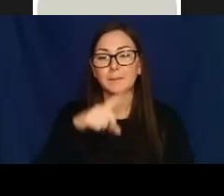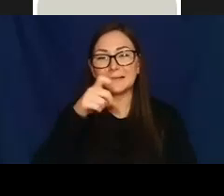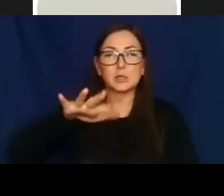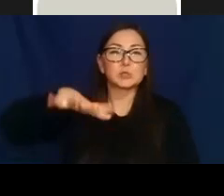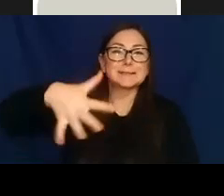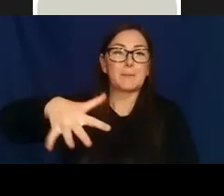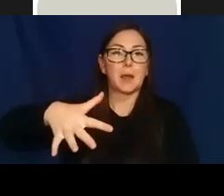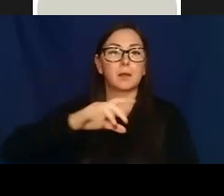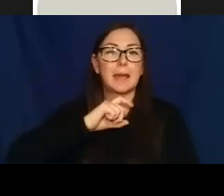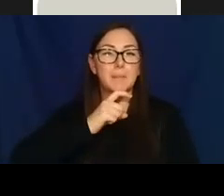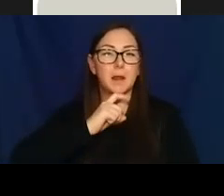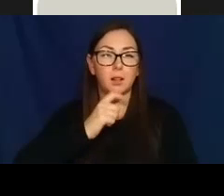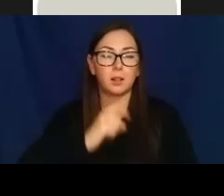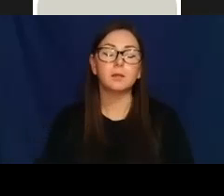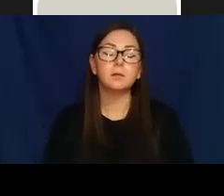the